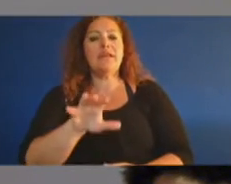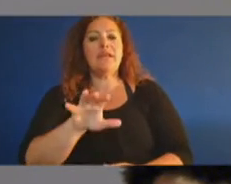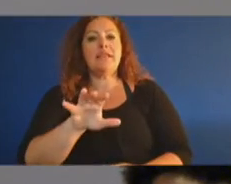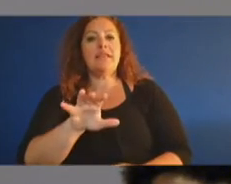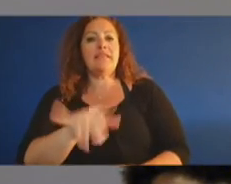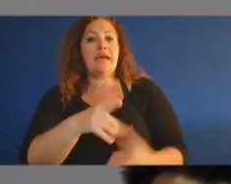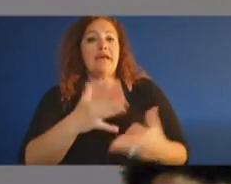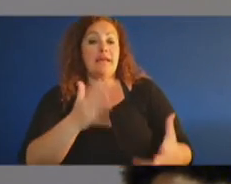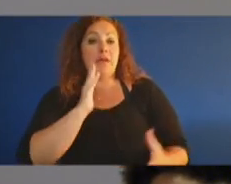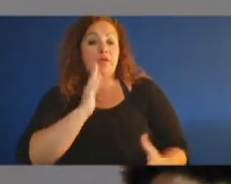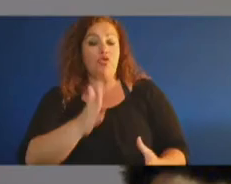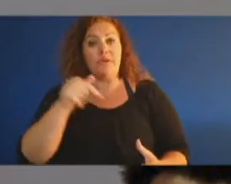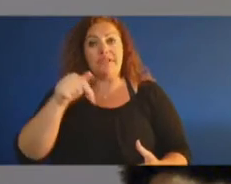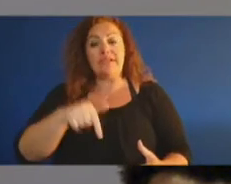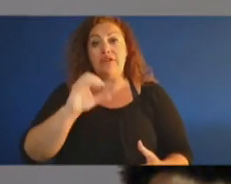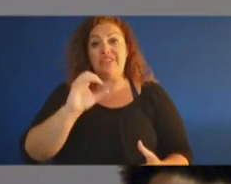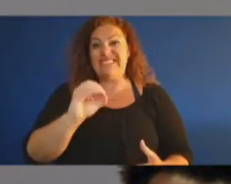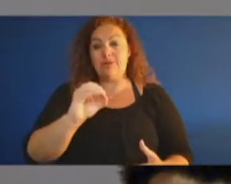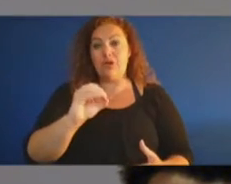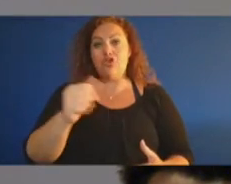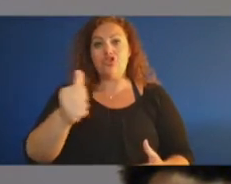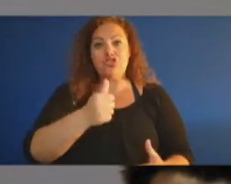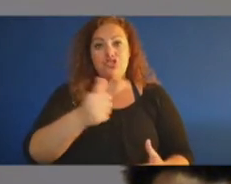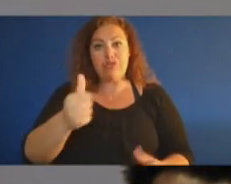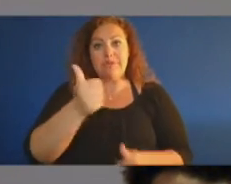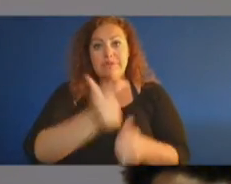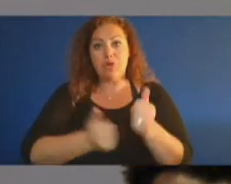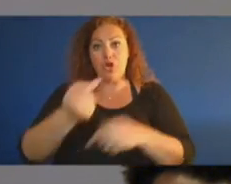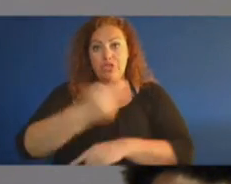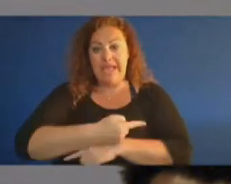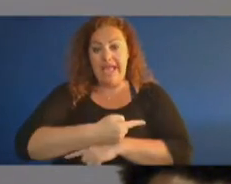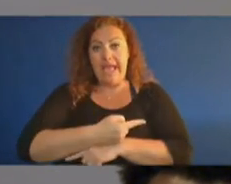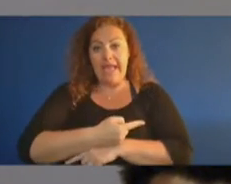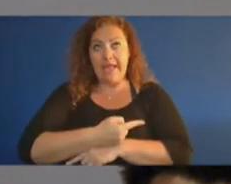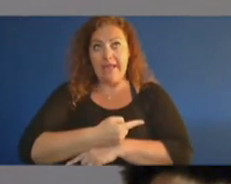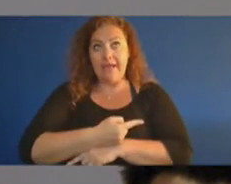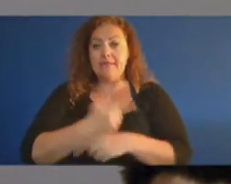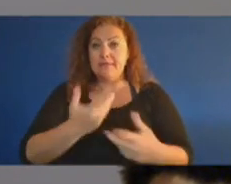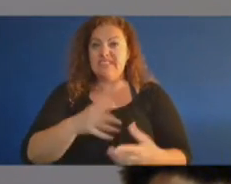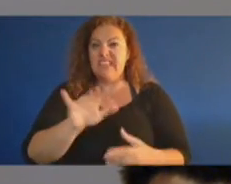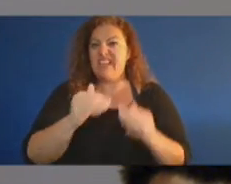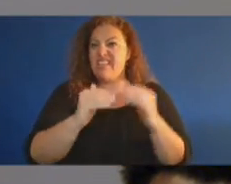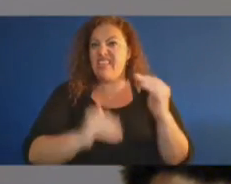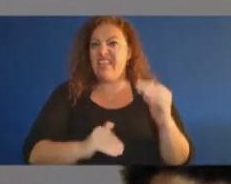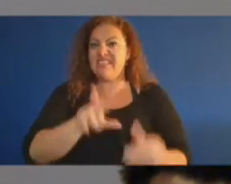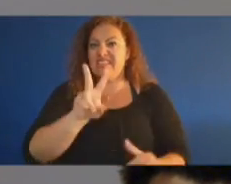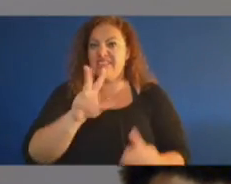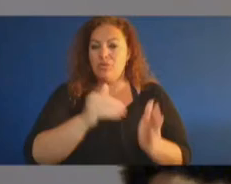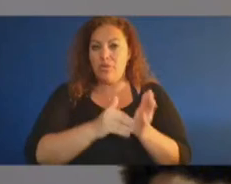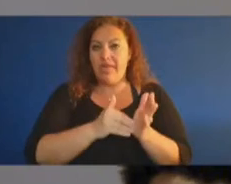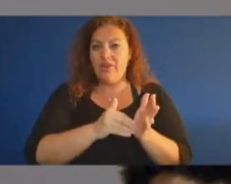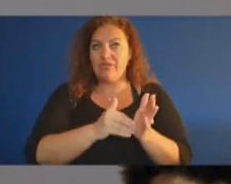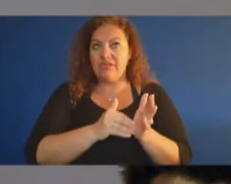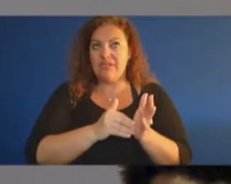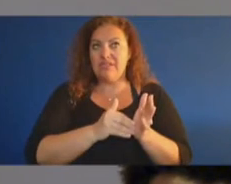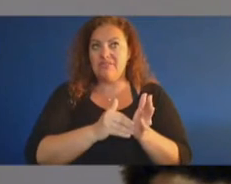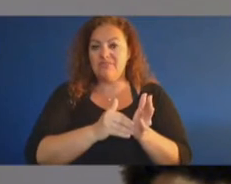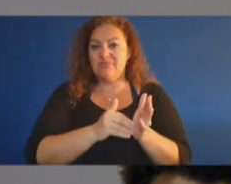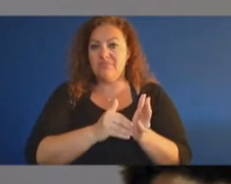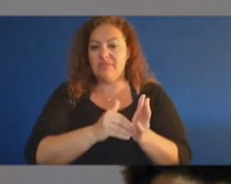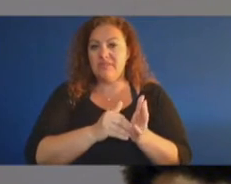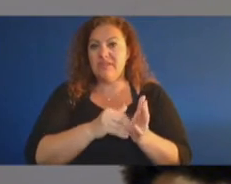zero trips per day effectively to um a little less than 2, um